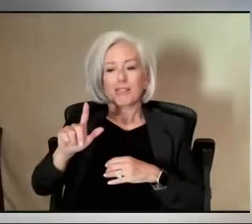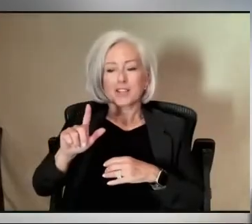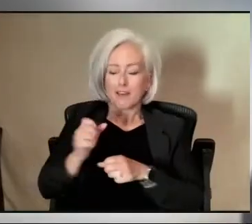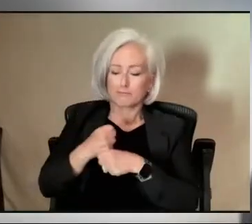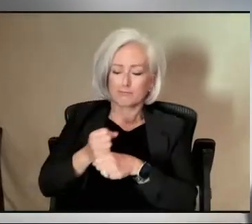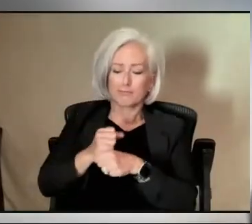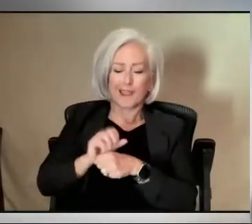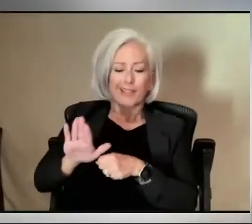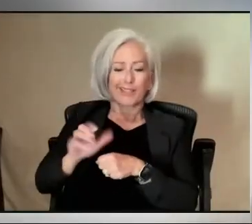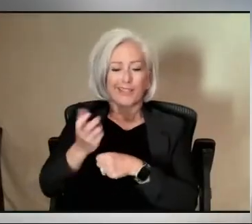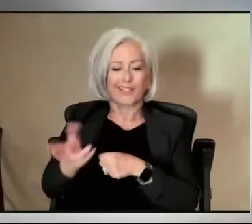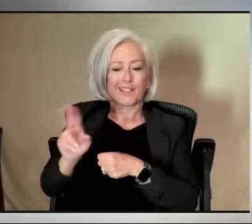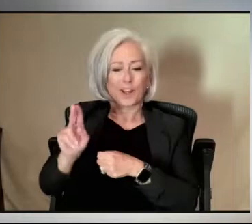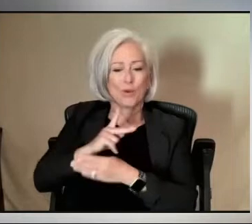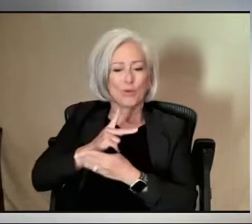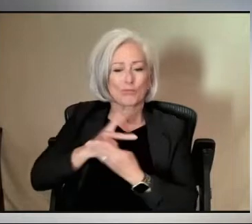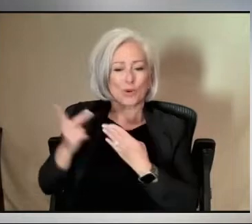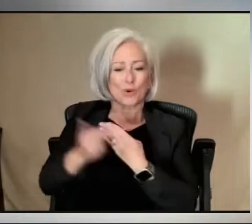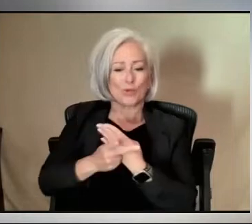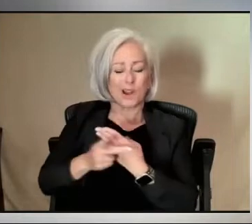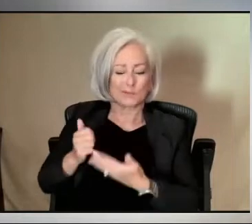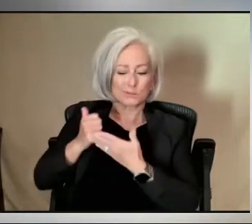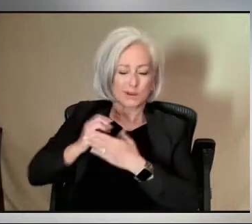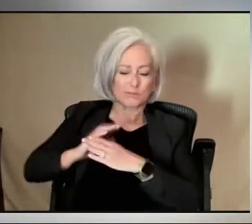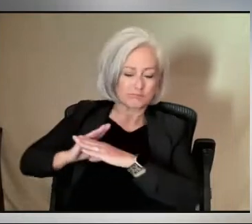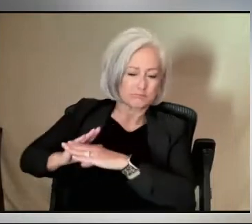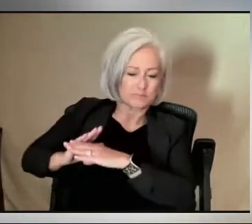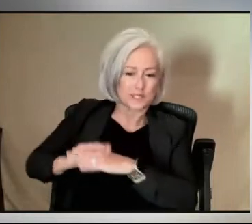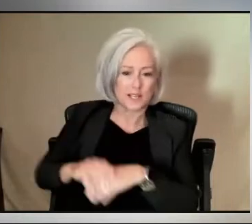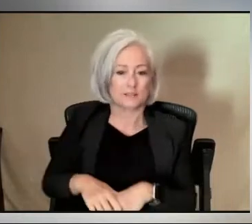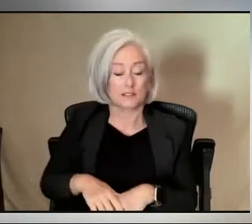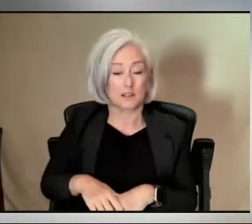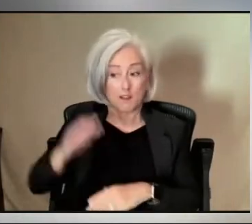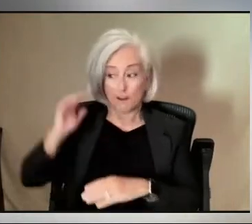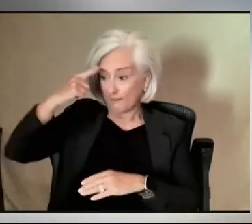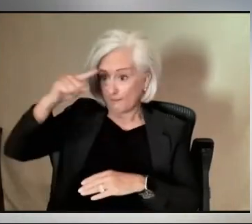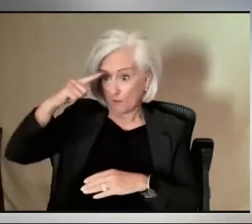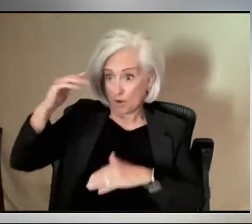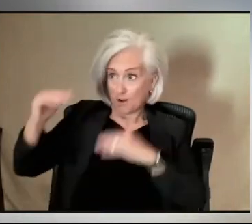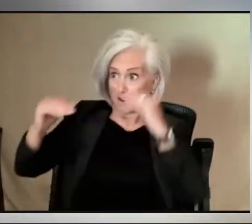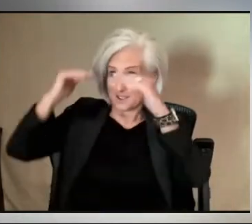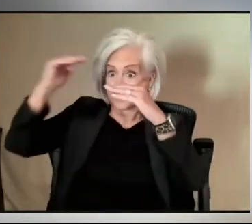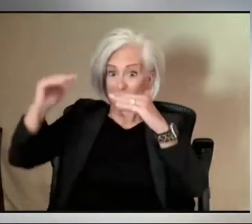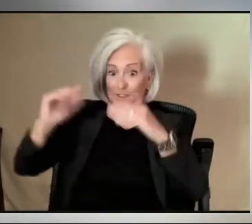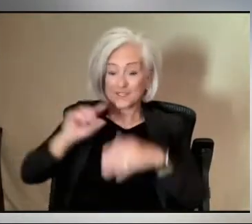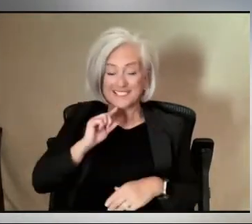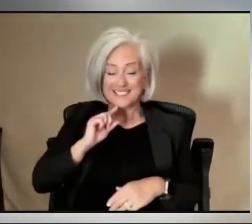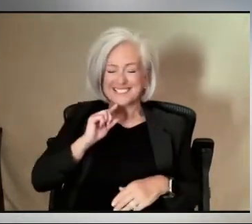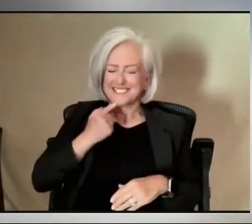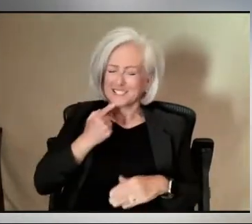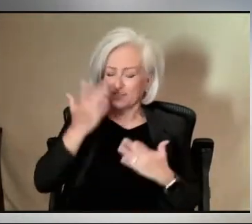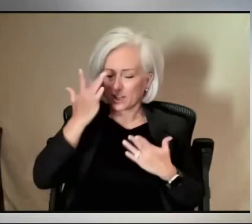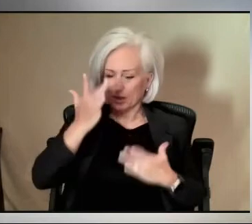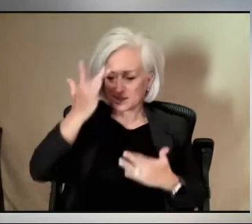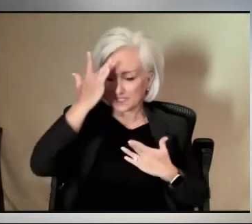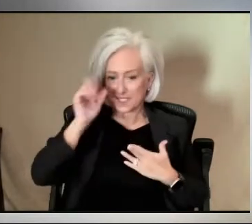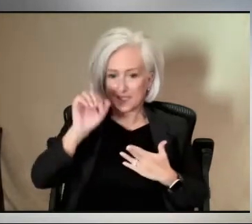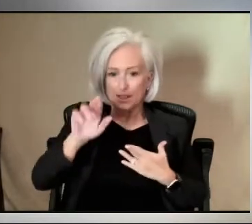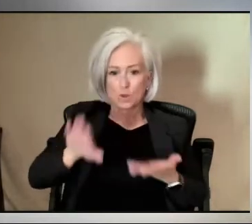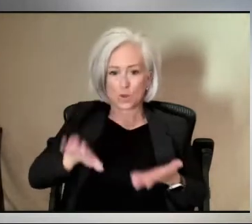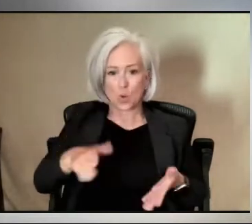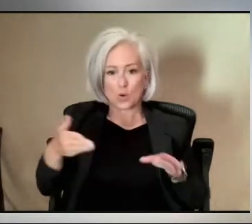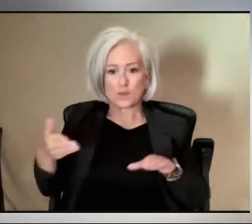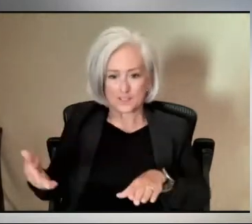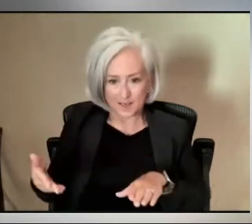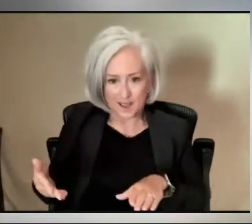adults is that the immune protection against death or very severe disease in somebody with an